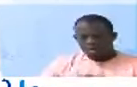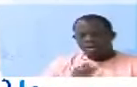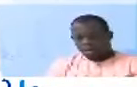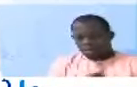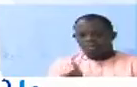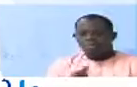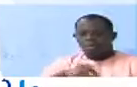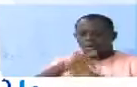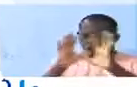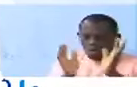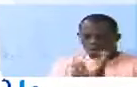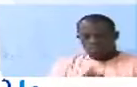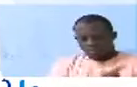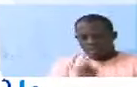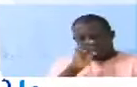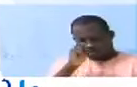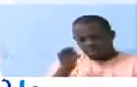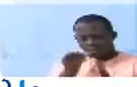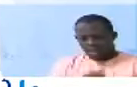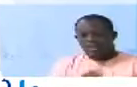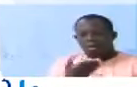of them has passed away.